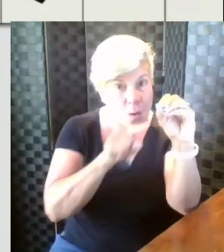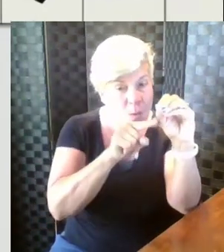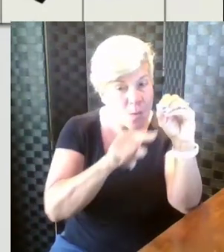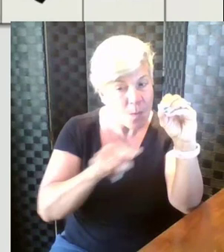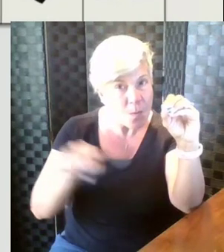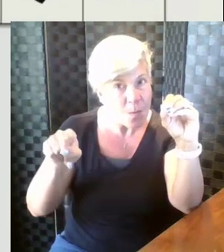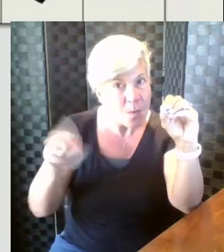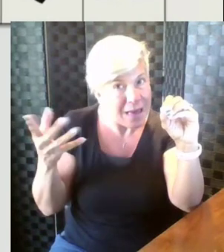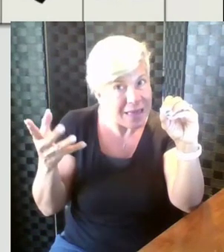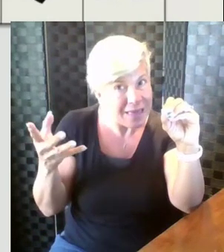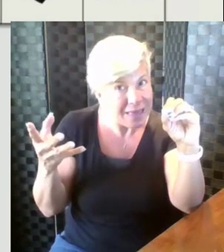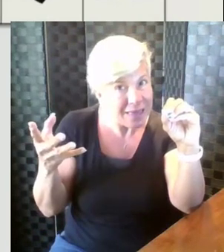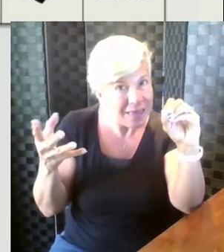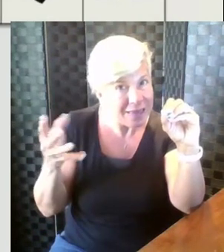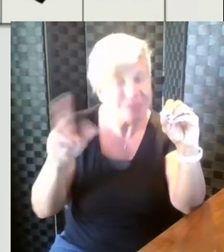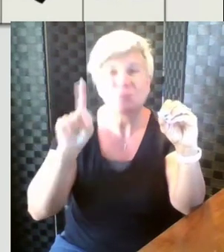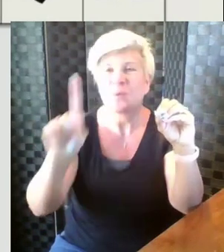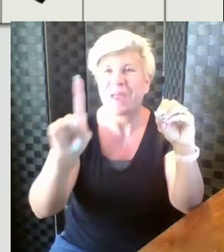0,